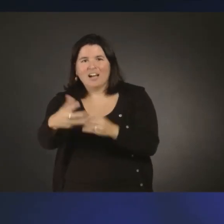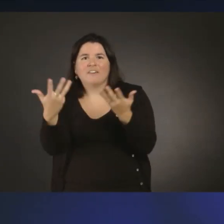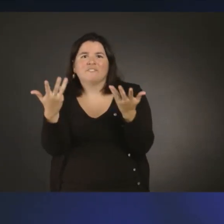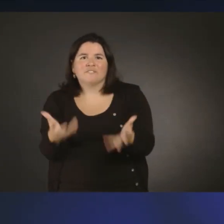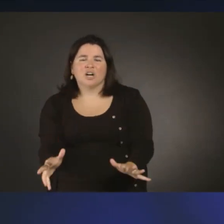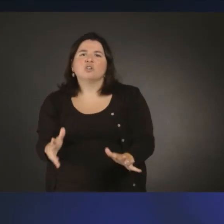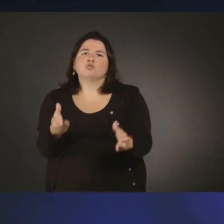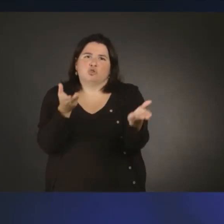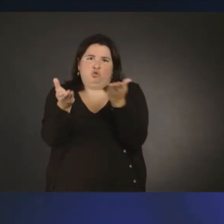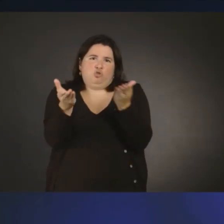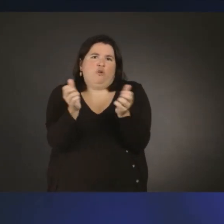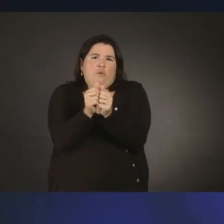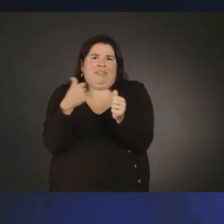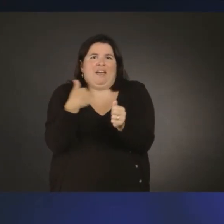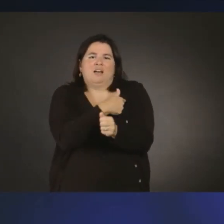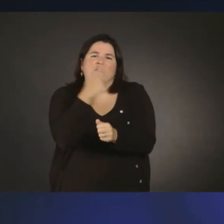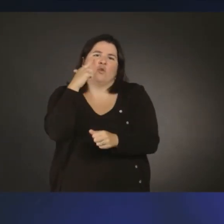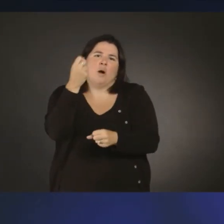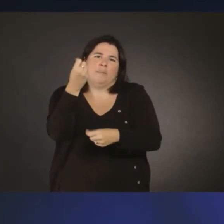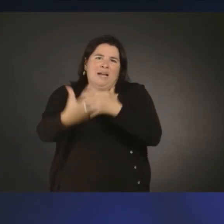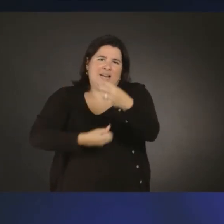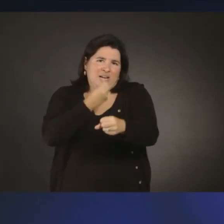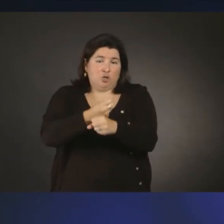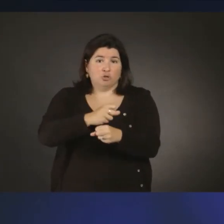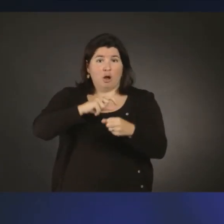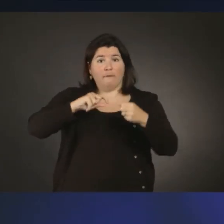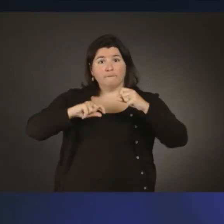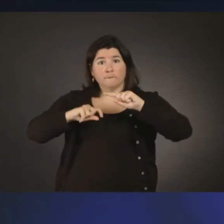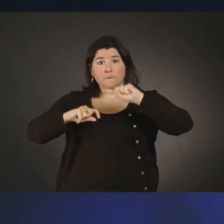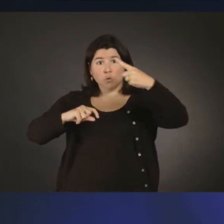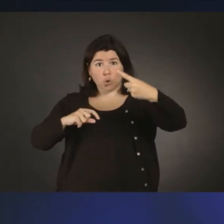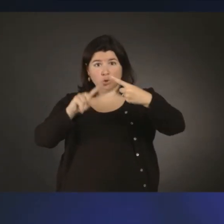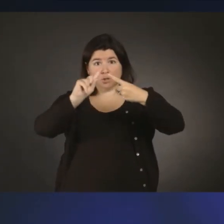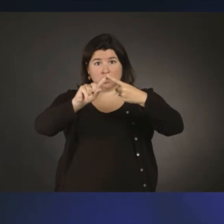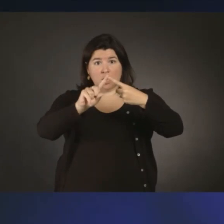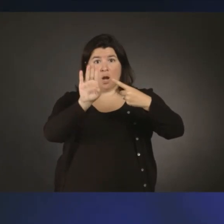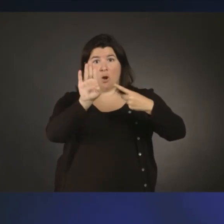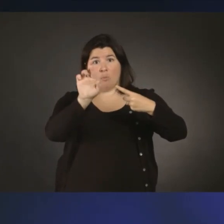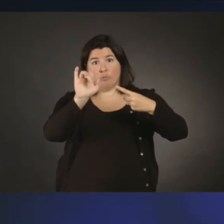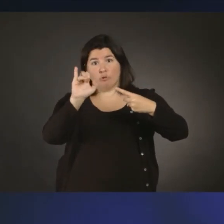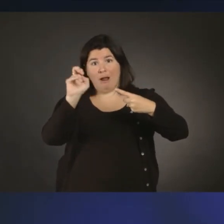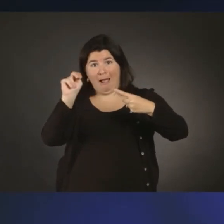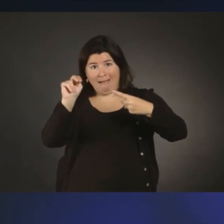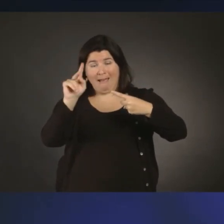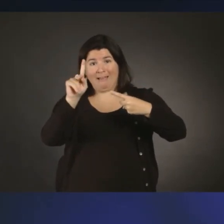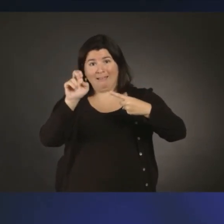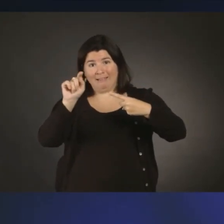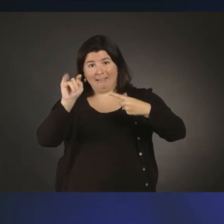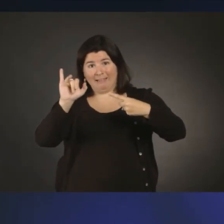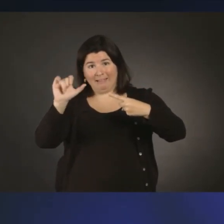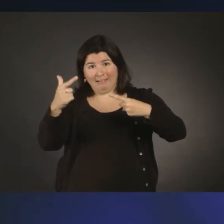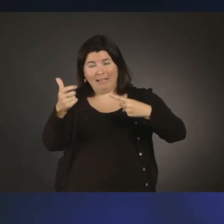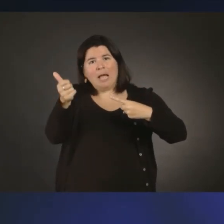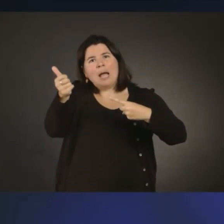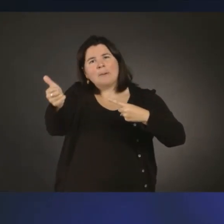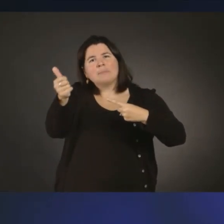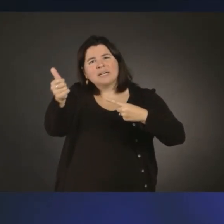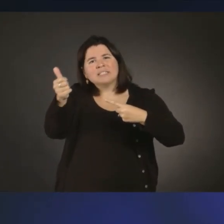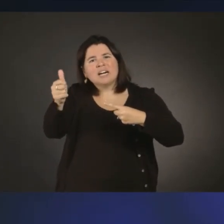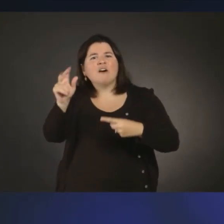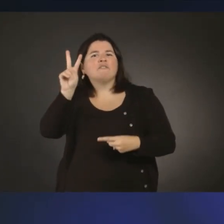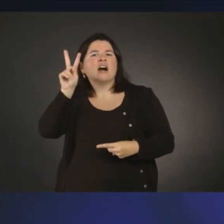First, we will honor Brian Keating, who was the Vice President of Human Resources at Cincinnati Bell and is now